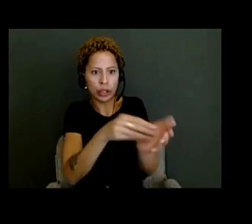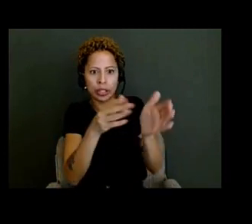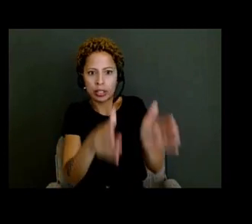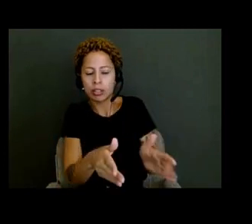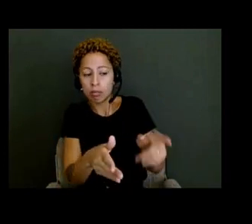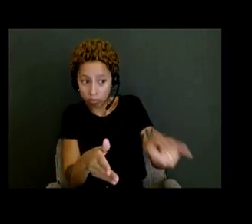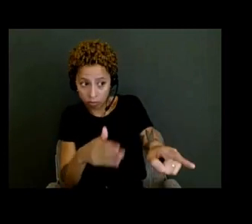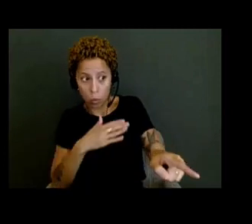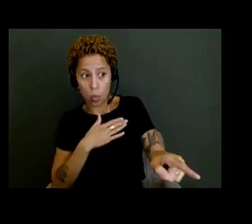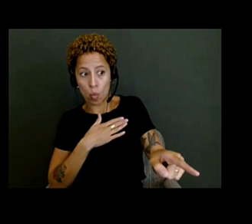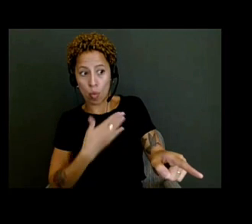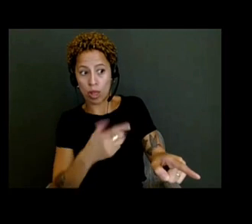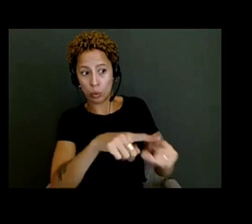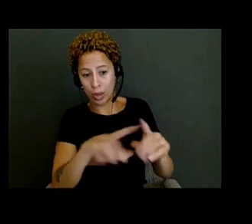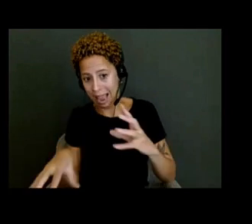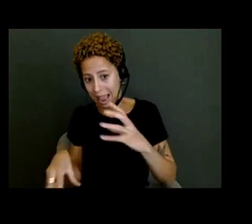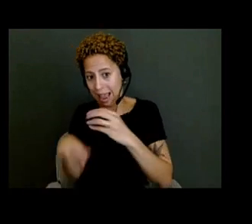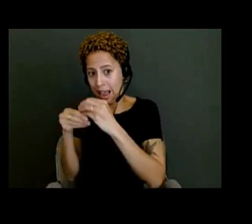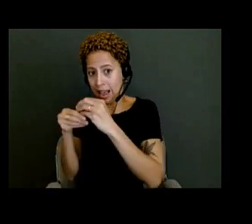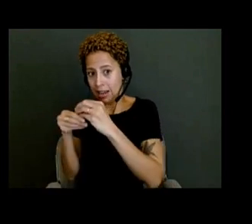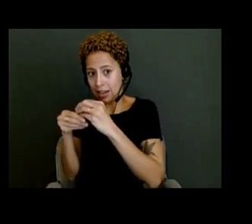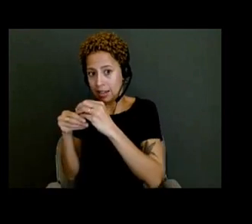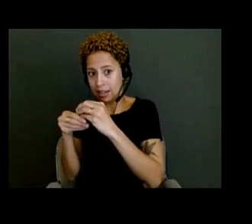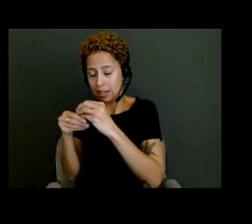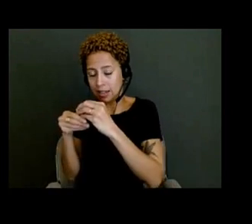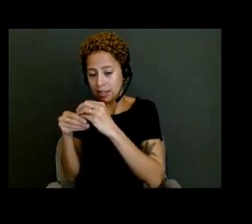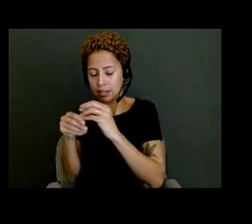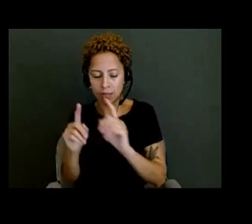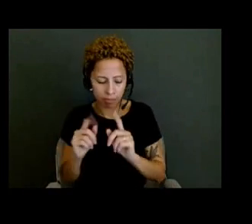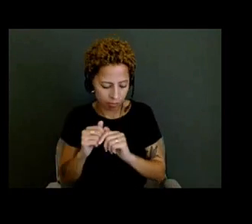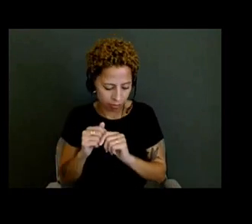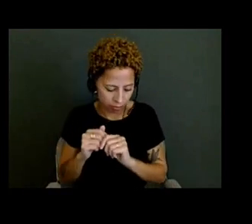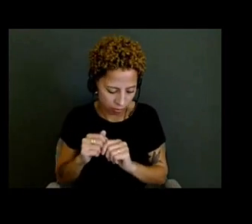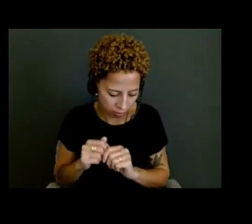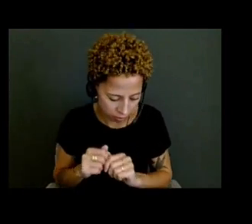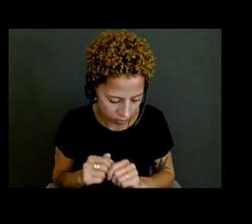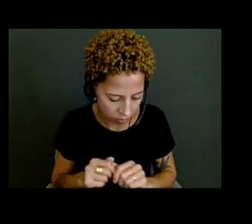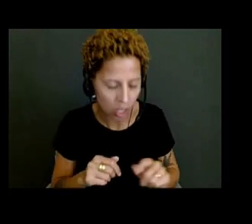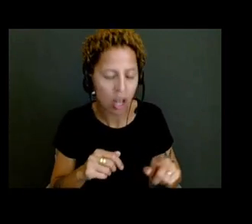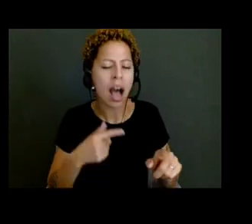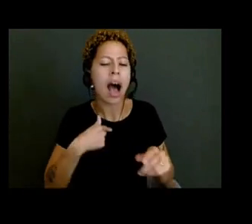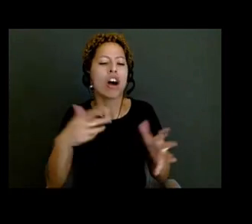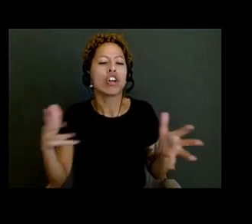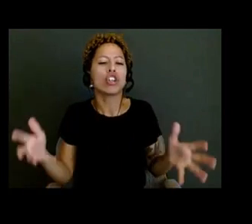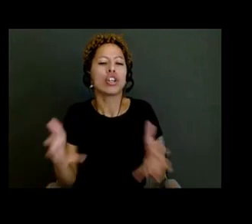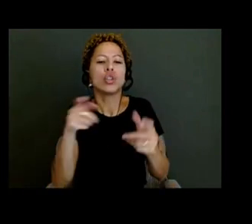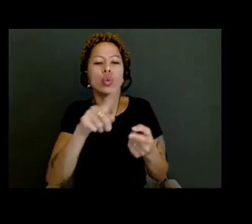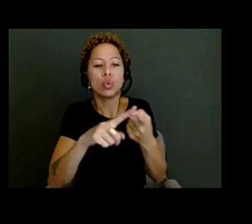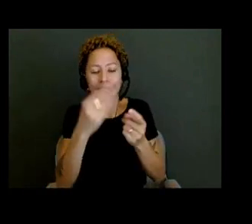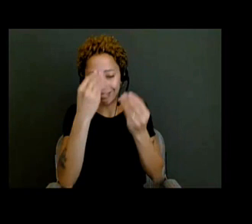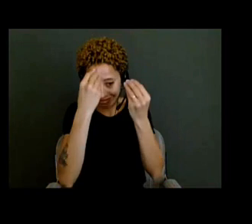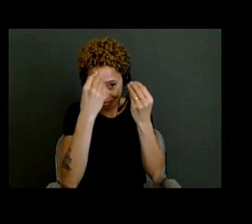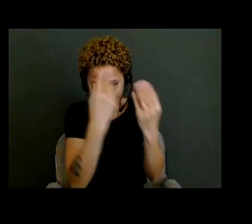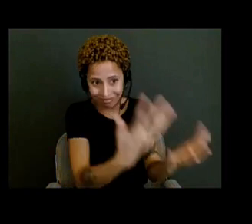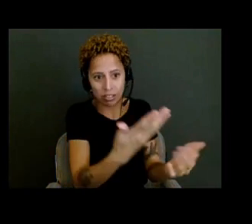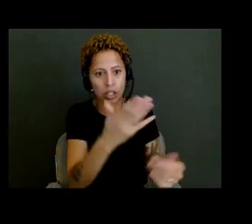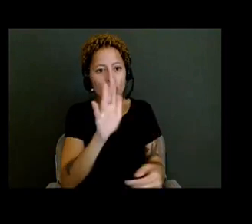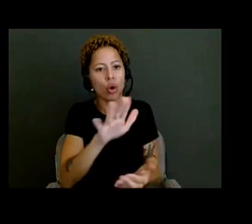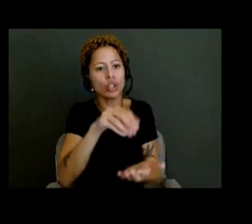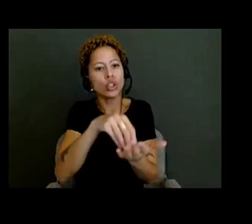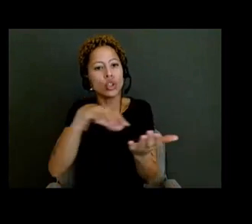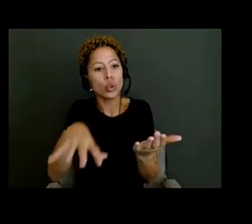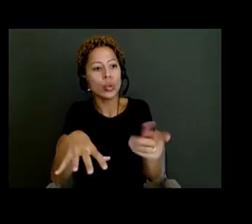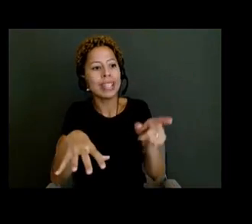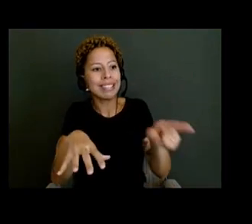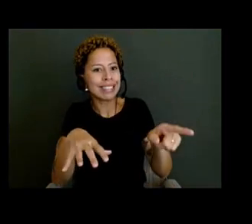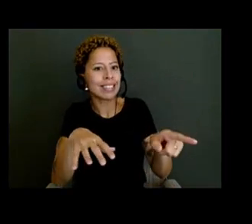comes in, it will display the name, your name or the name of your organization, rather than a generic number that they may not recognize and treat as